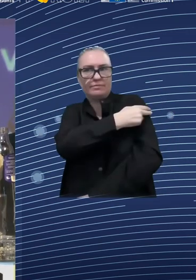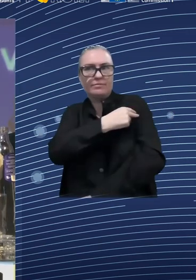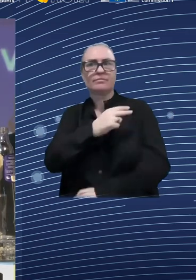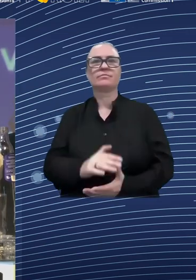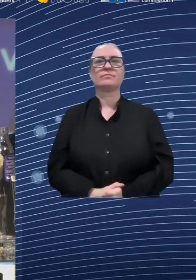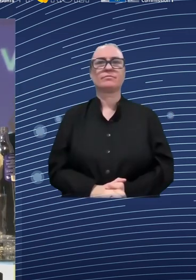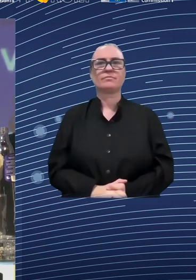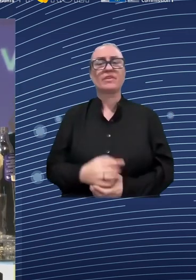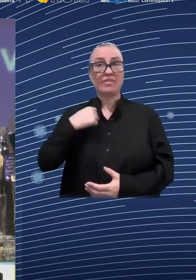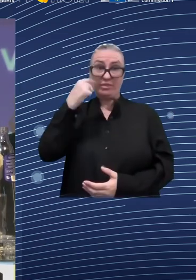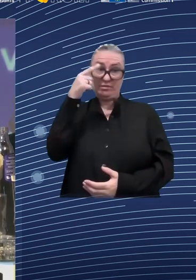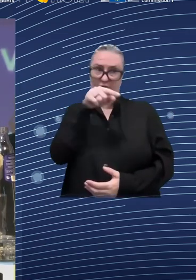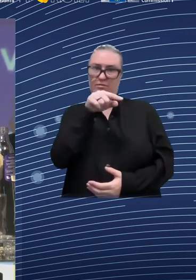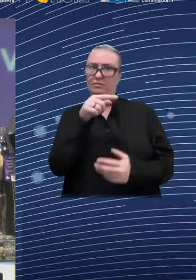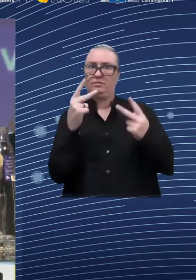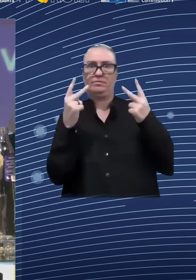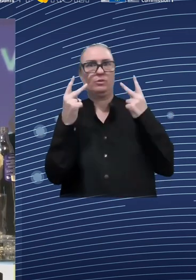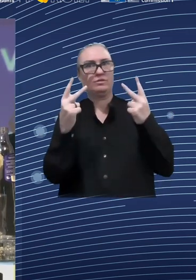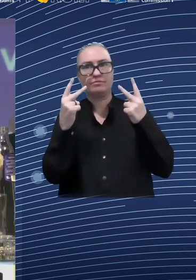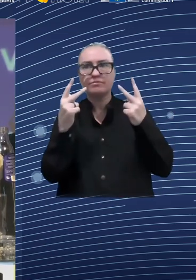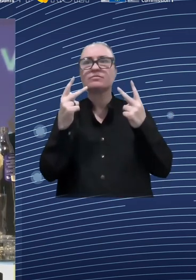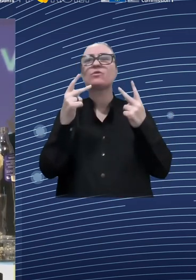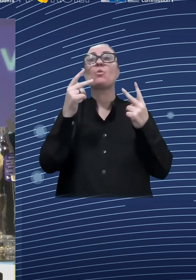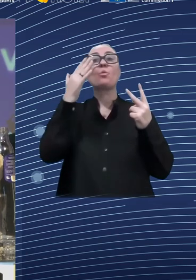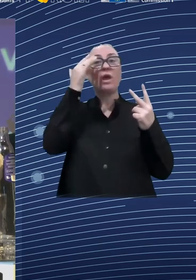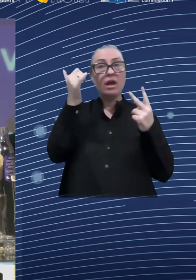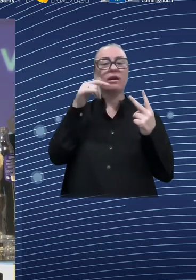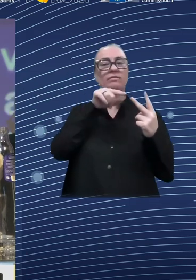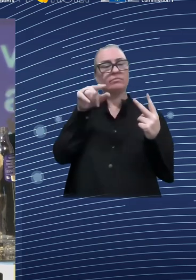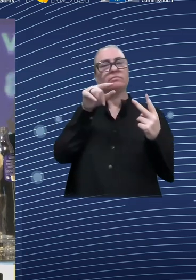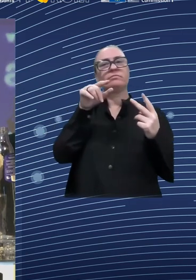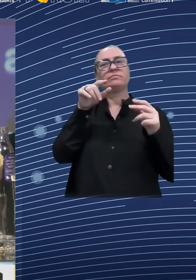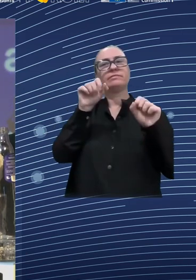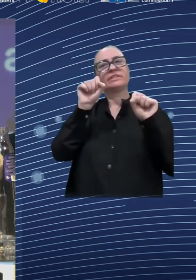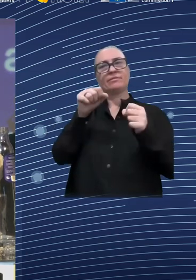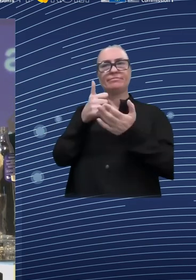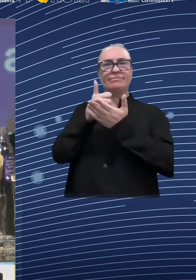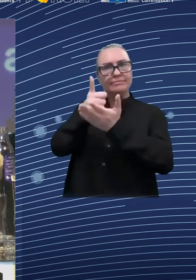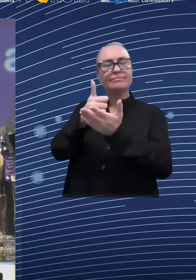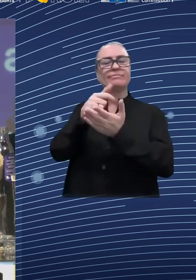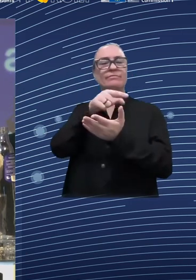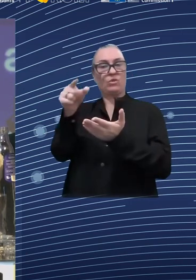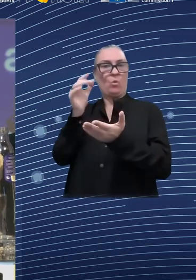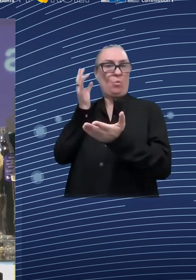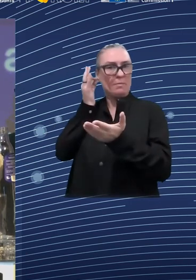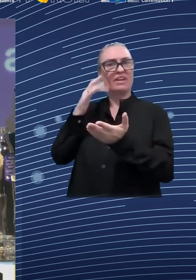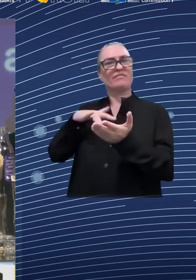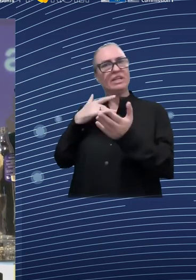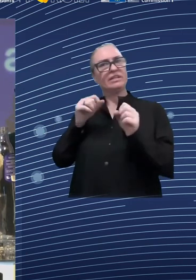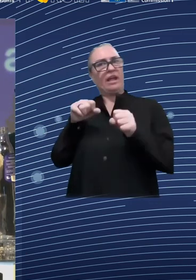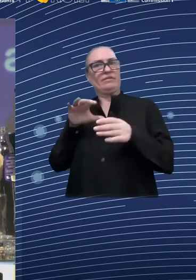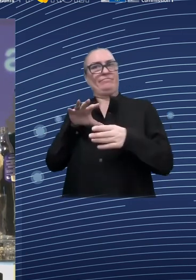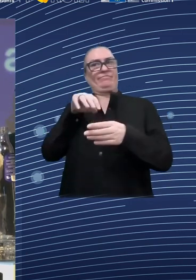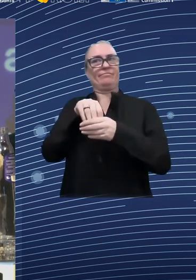about introductions to technology, and currently also males are applying, and they are of course